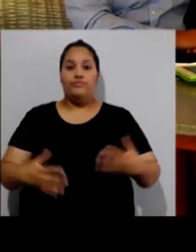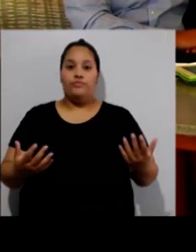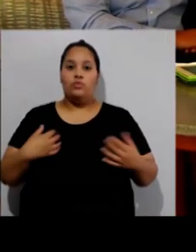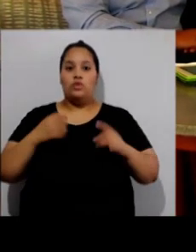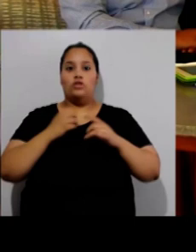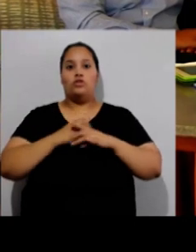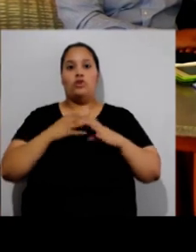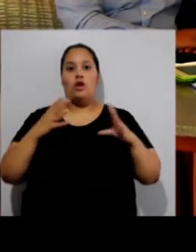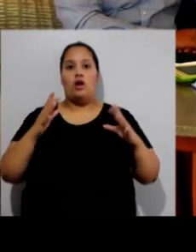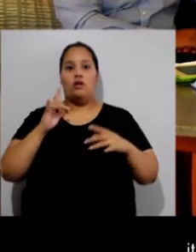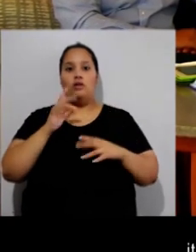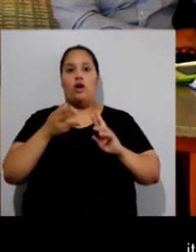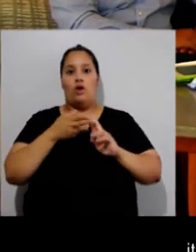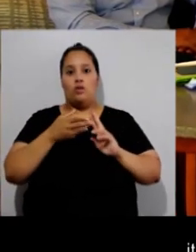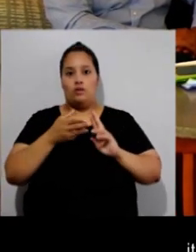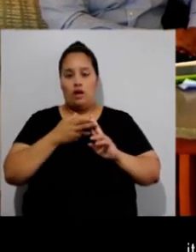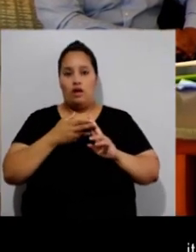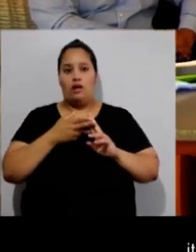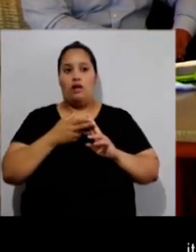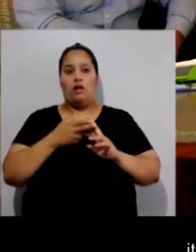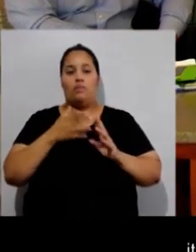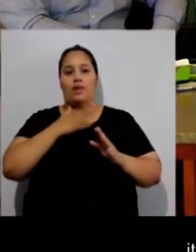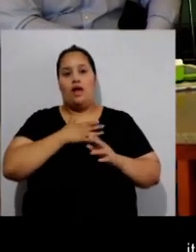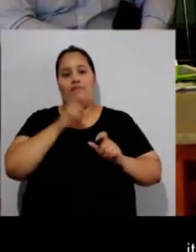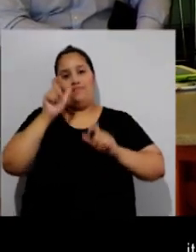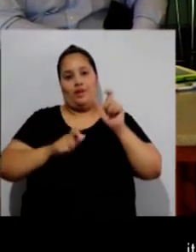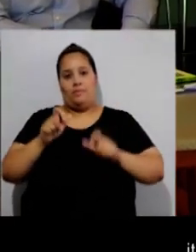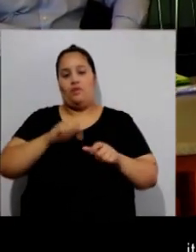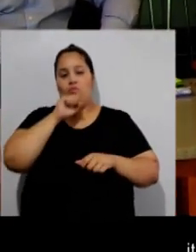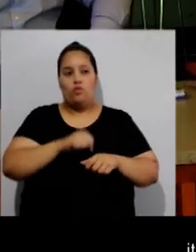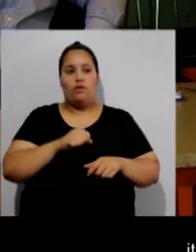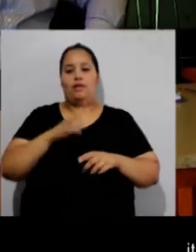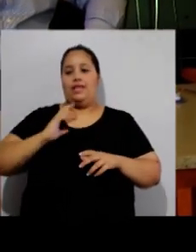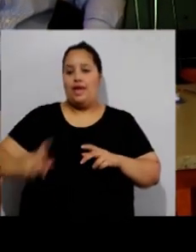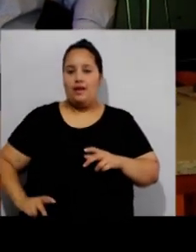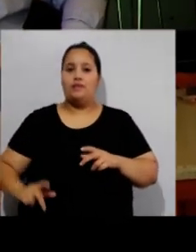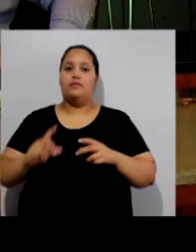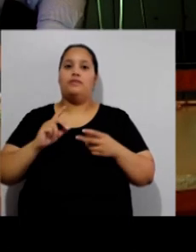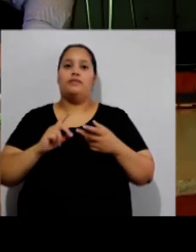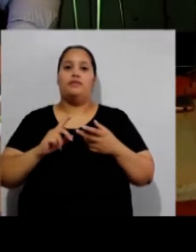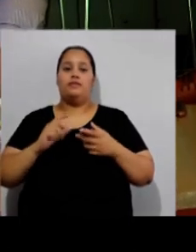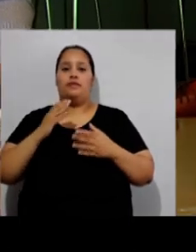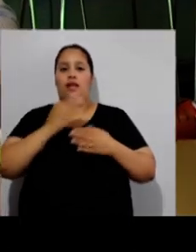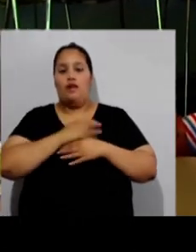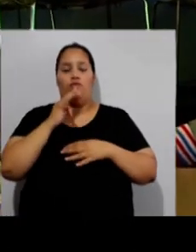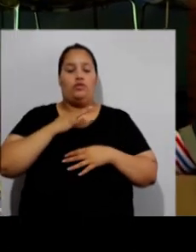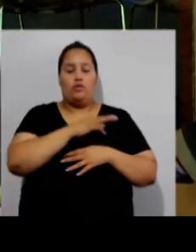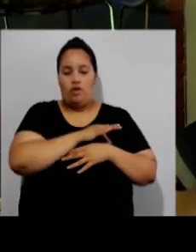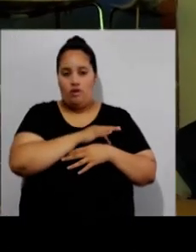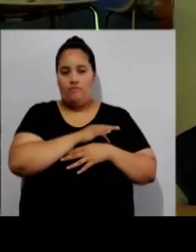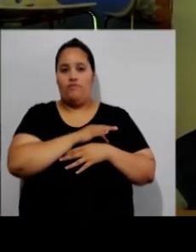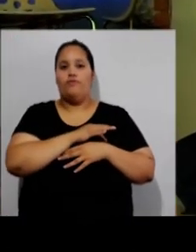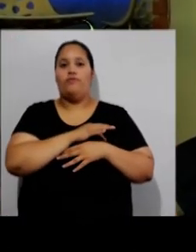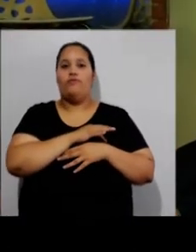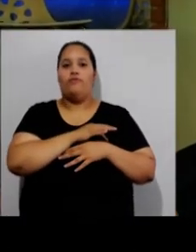So, when you start in hotels, it's all about people. All your love for people, your love for guests, your love for staff.